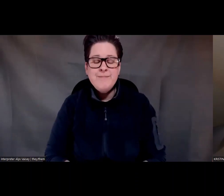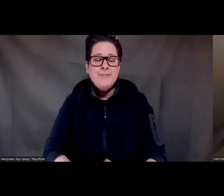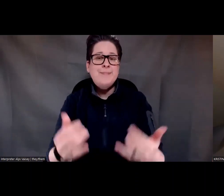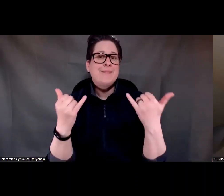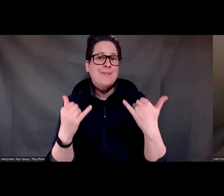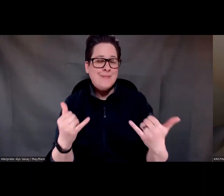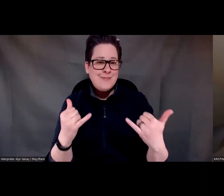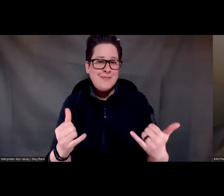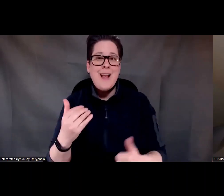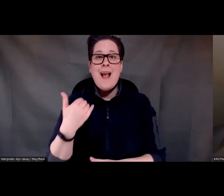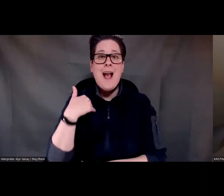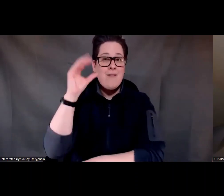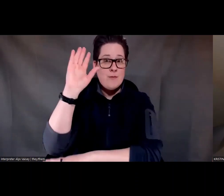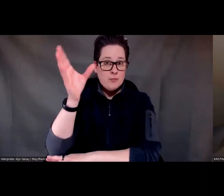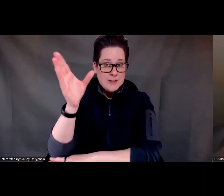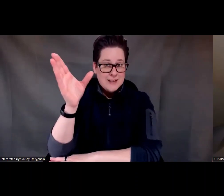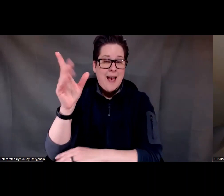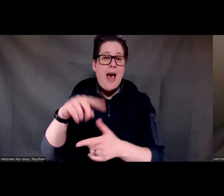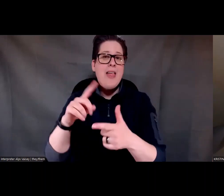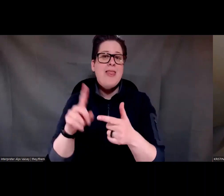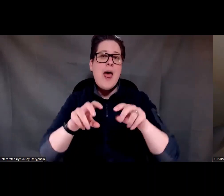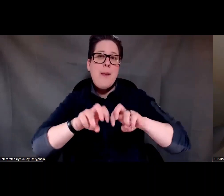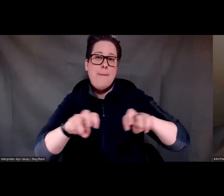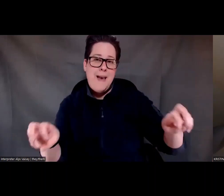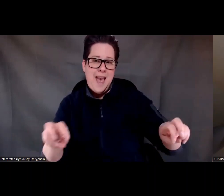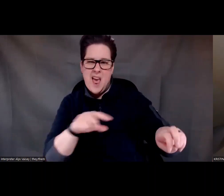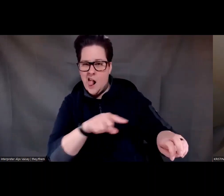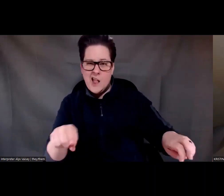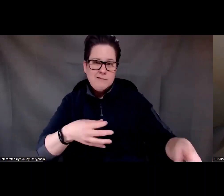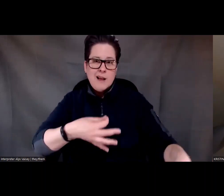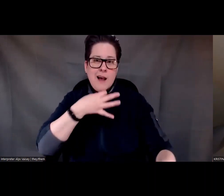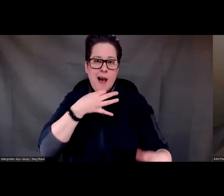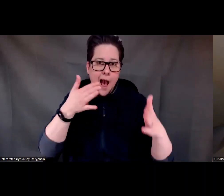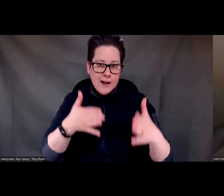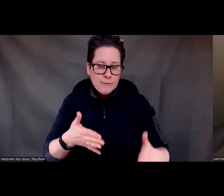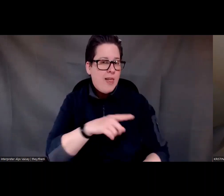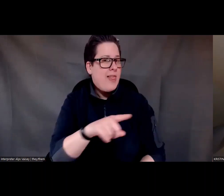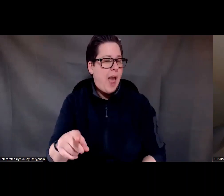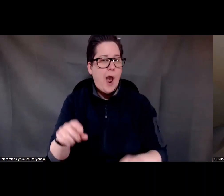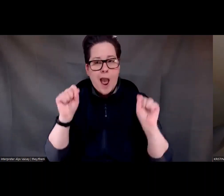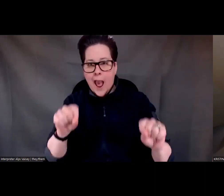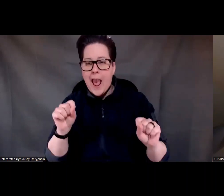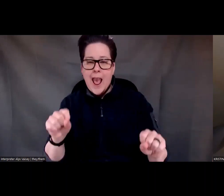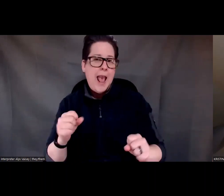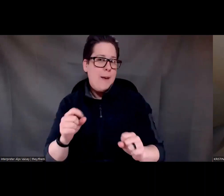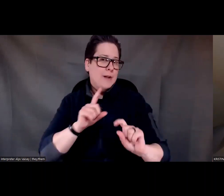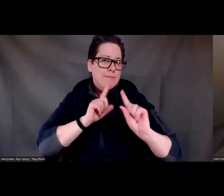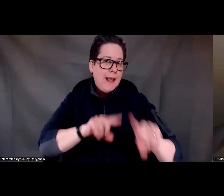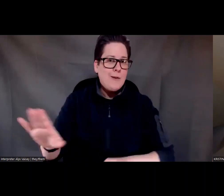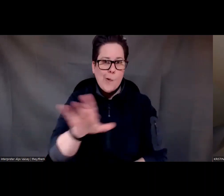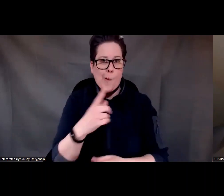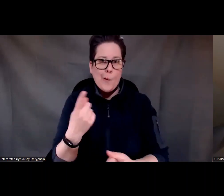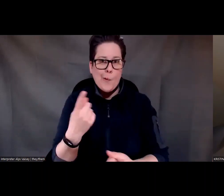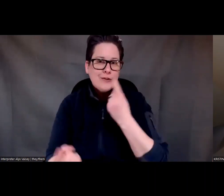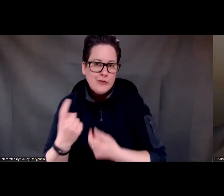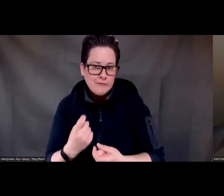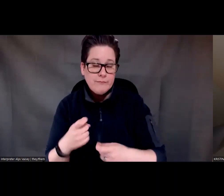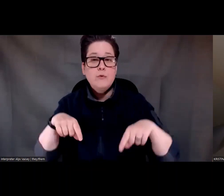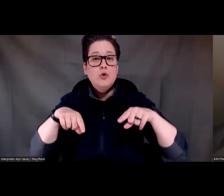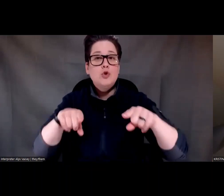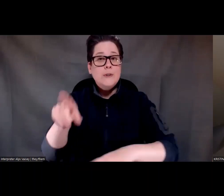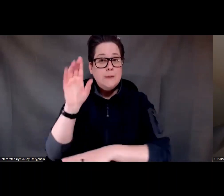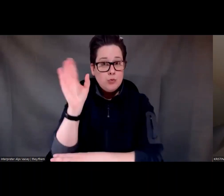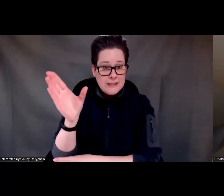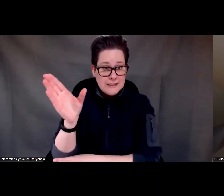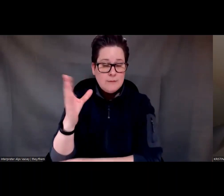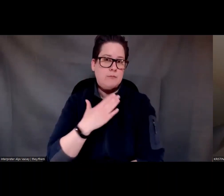we will have a presentation followed by a panel of experts willing and able to answer any questions that you have. Throughout the